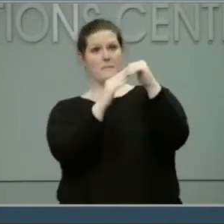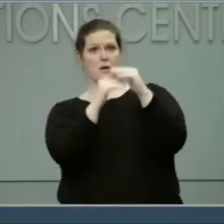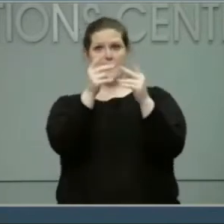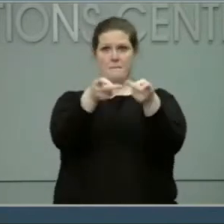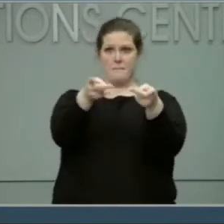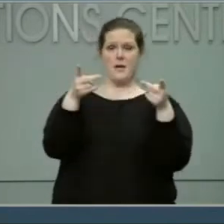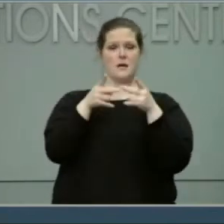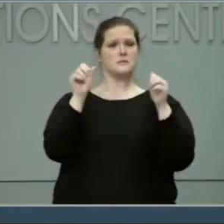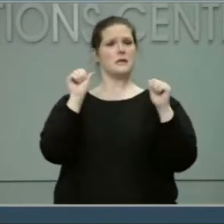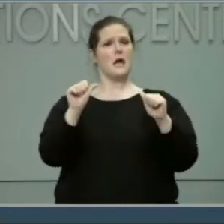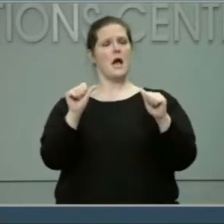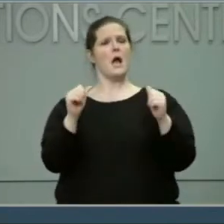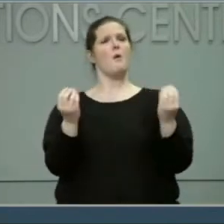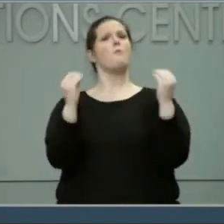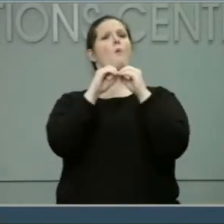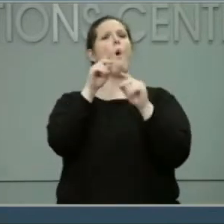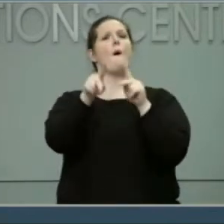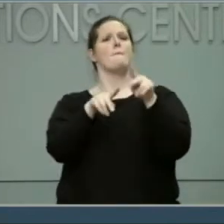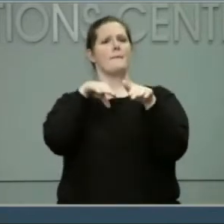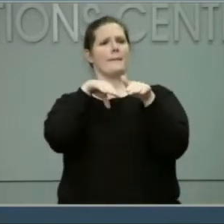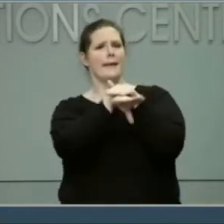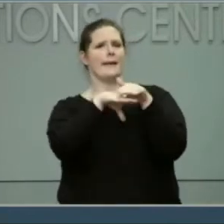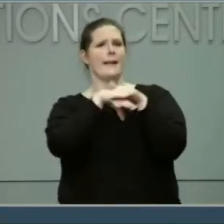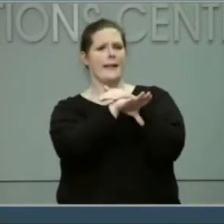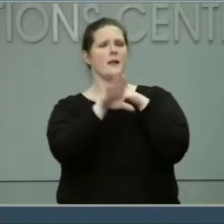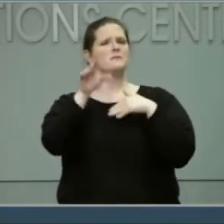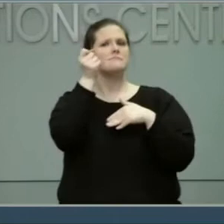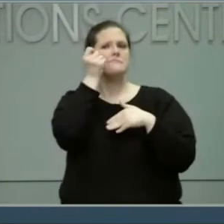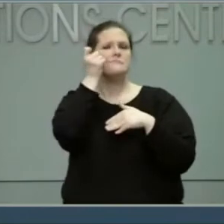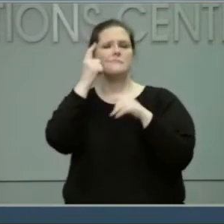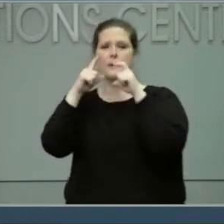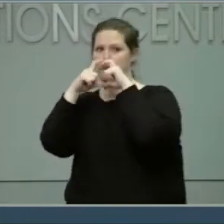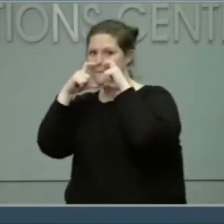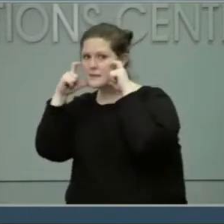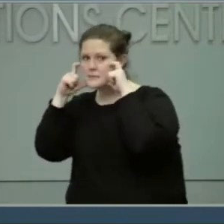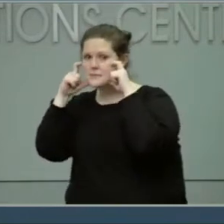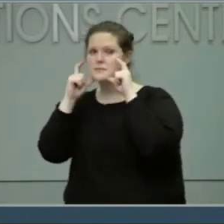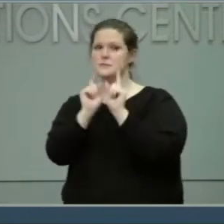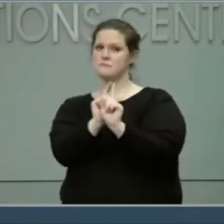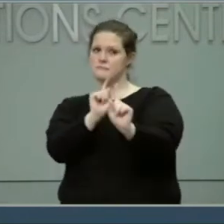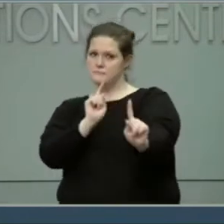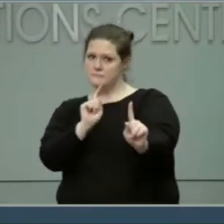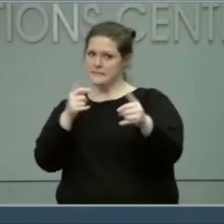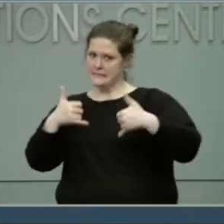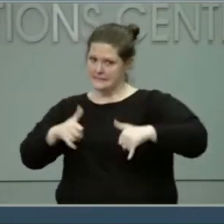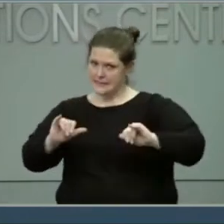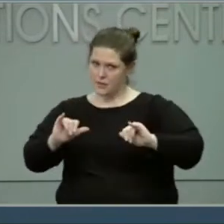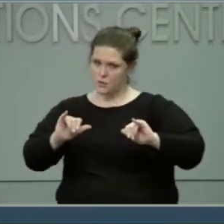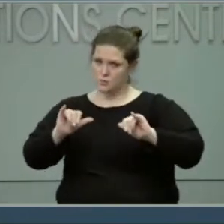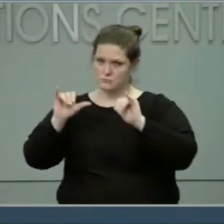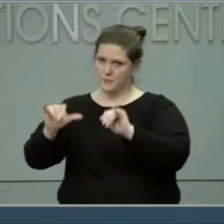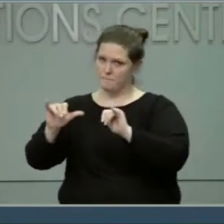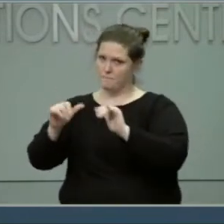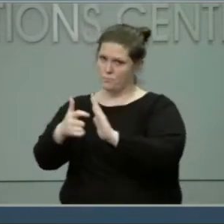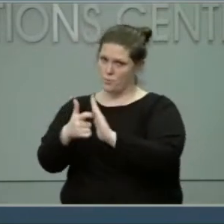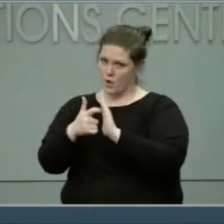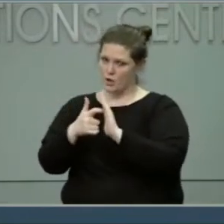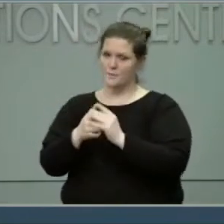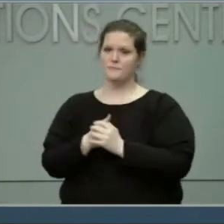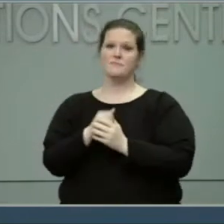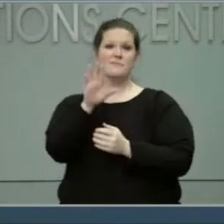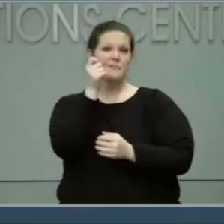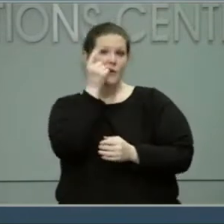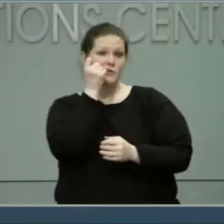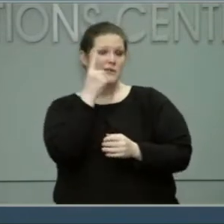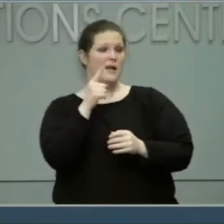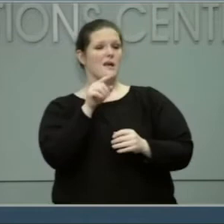and 6 feet of social distancing still will be required for all of these establishments. And that means that some of them may not be able to